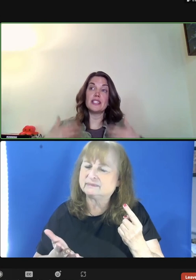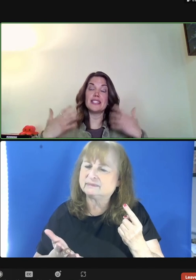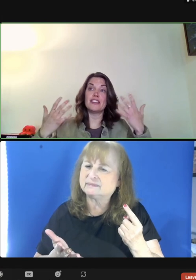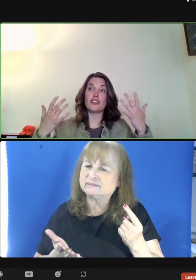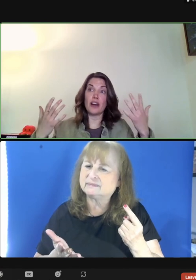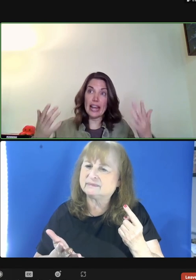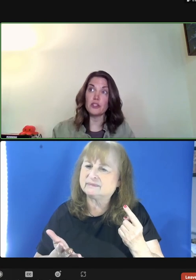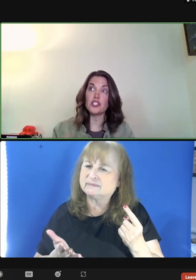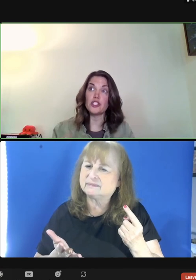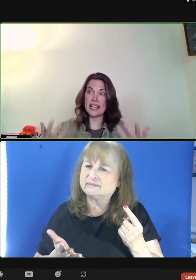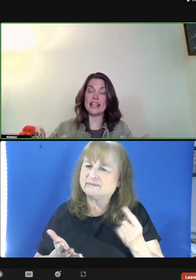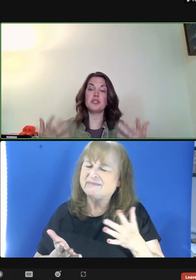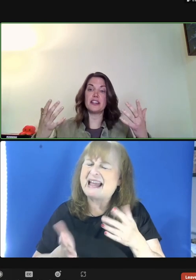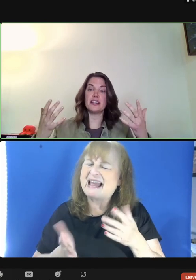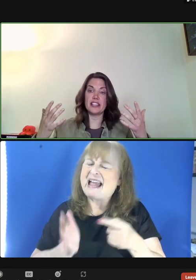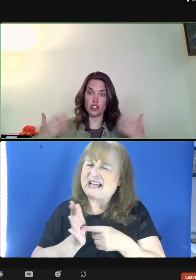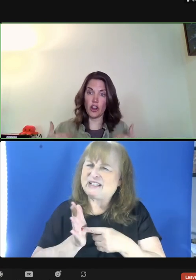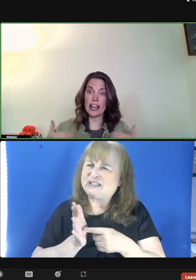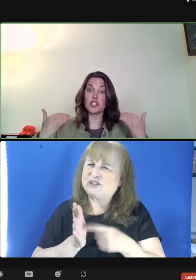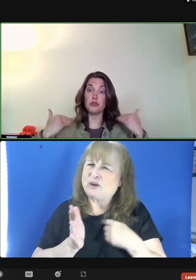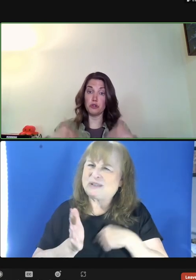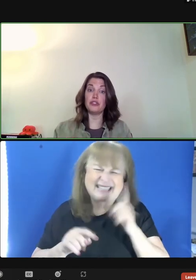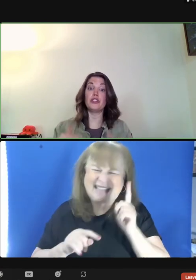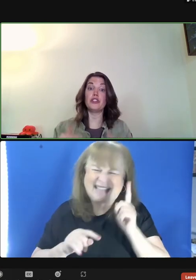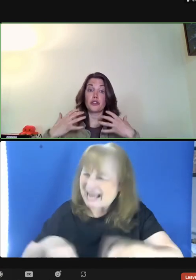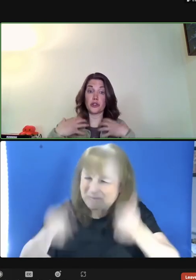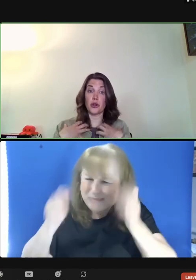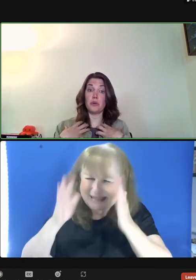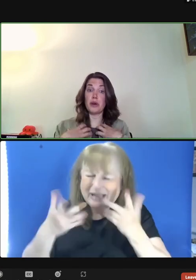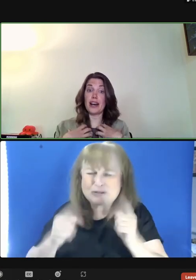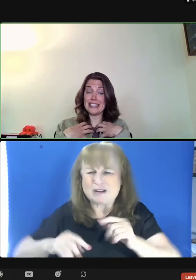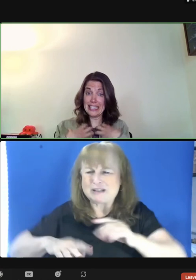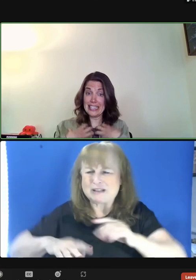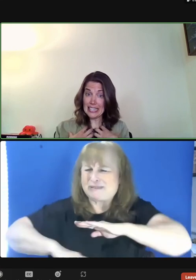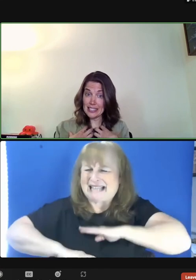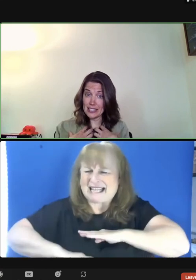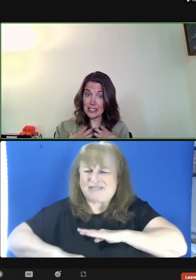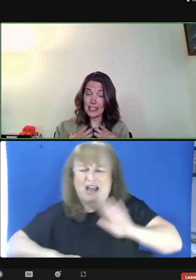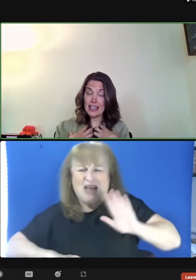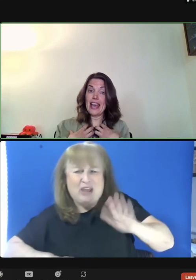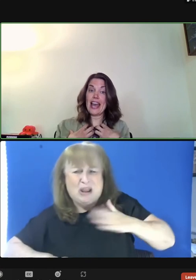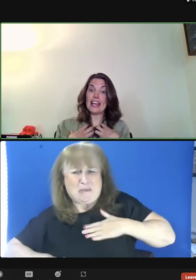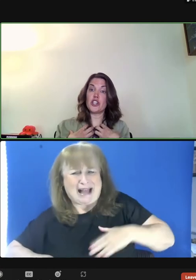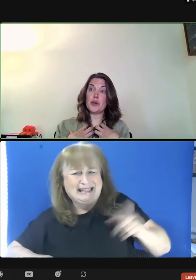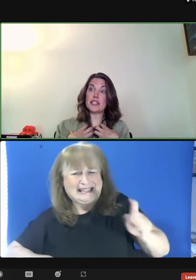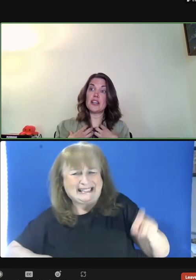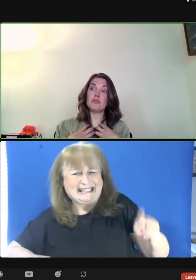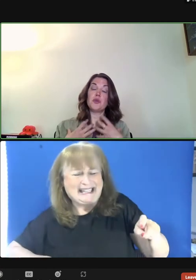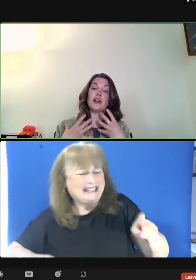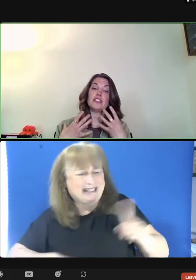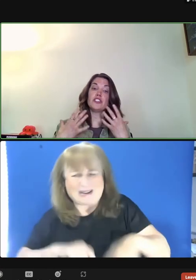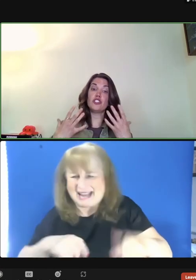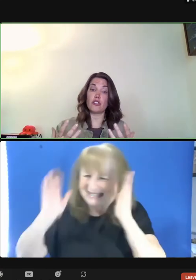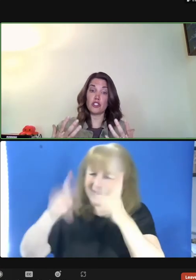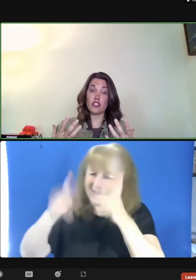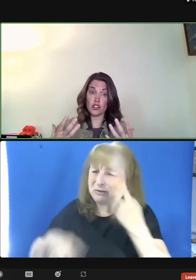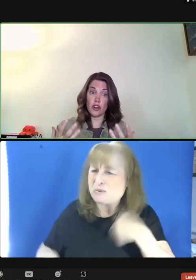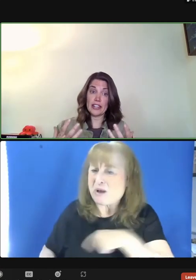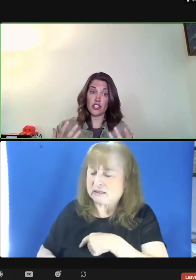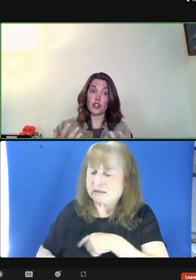because which shows us that they're not able to attend because they are trying to fulfill their own body's needs. And so it's up to us